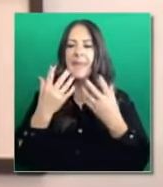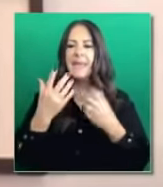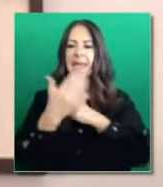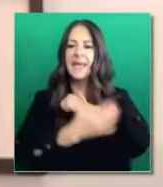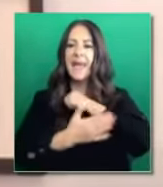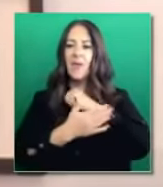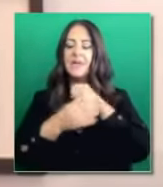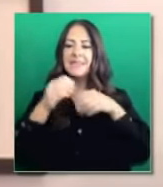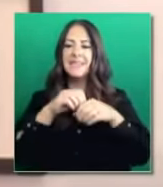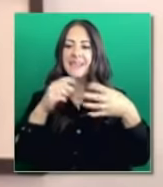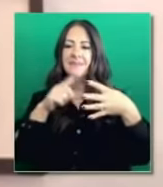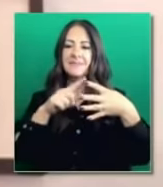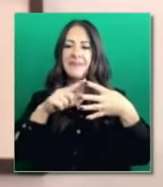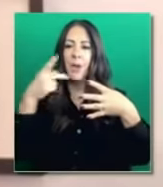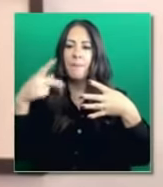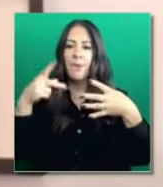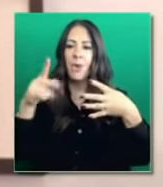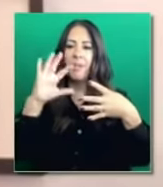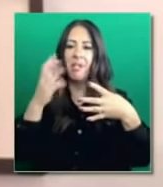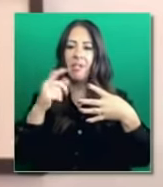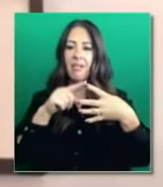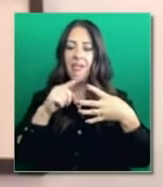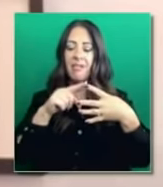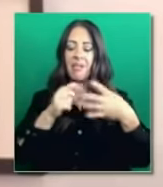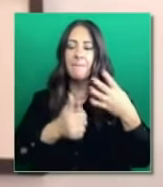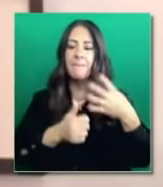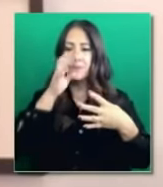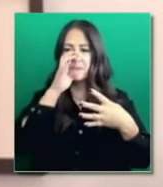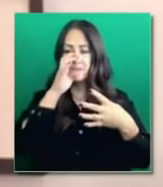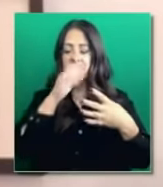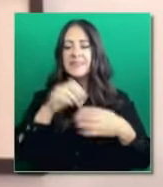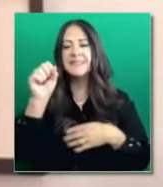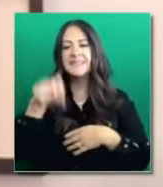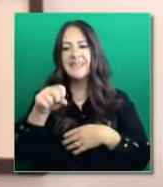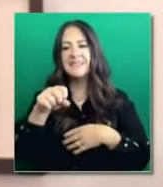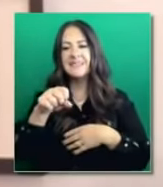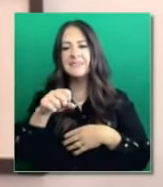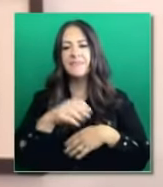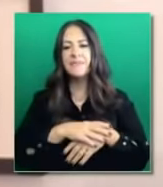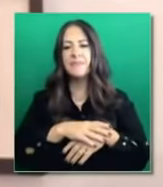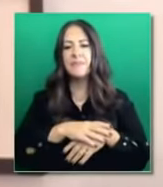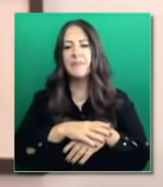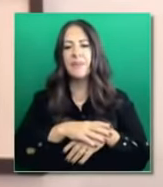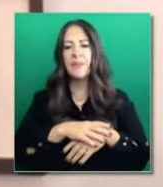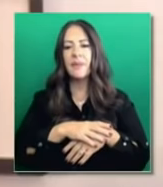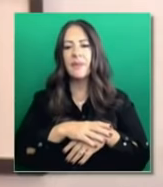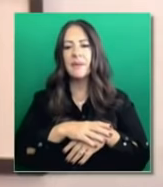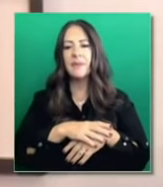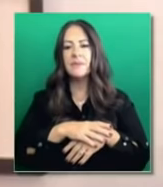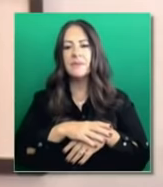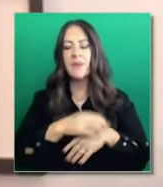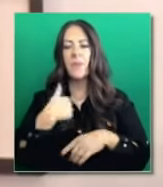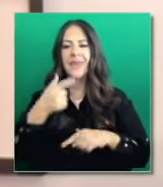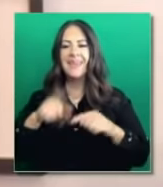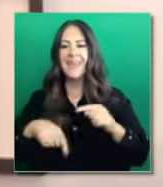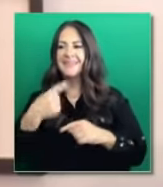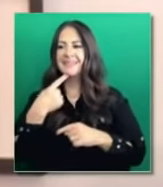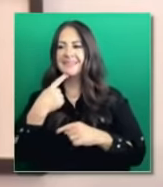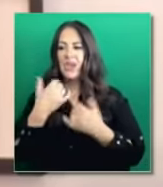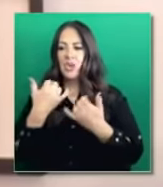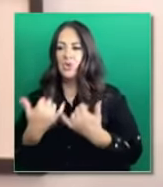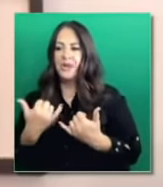obviously we've got to recognize that conditions are changing, and we can't say something today that will be